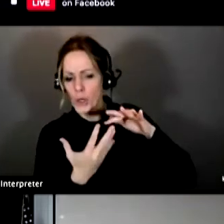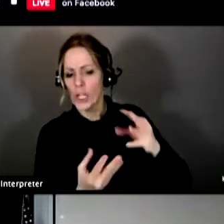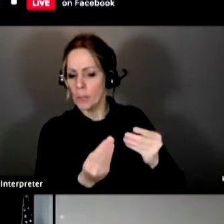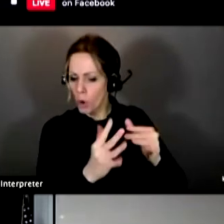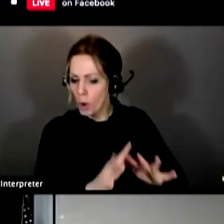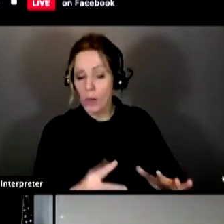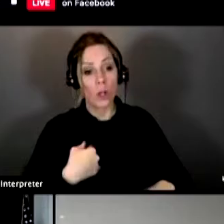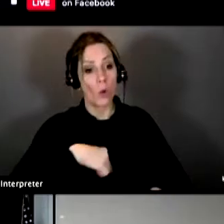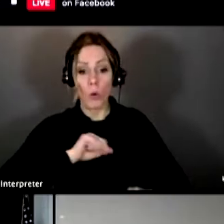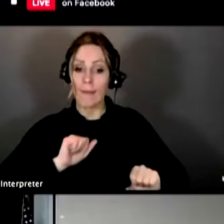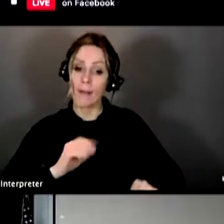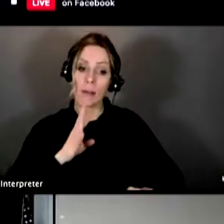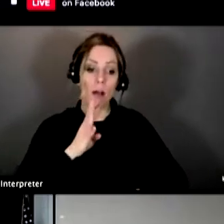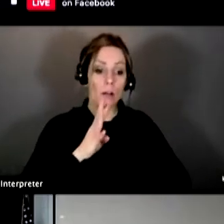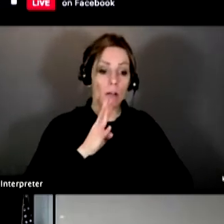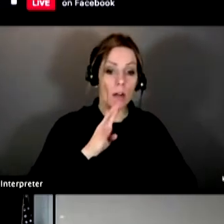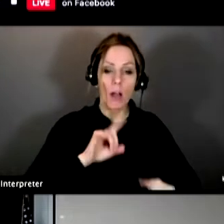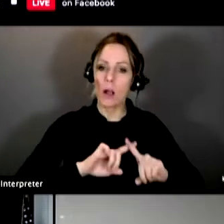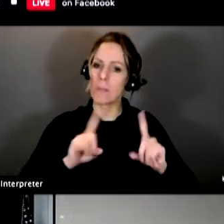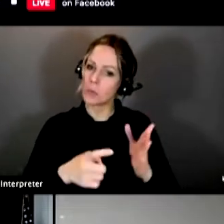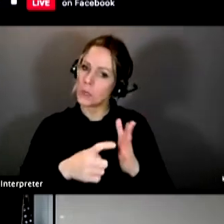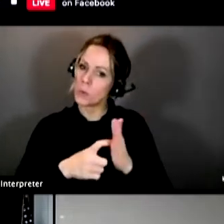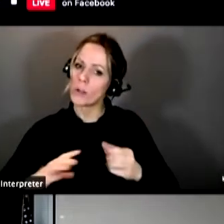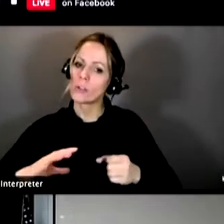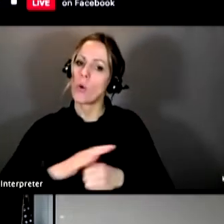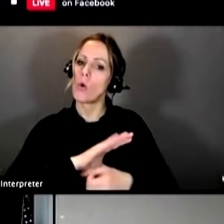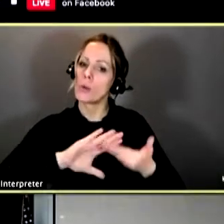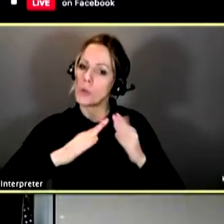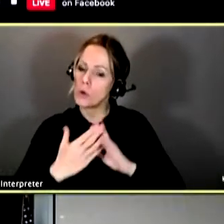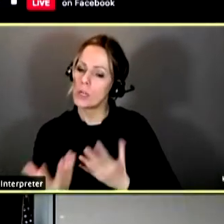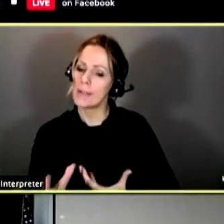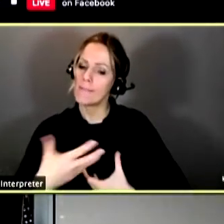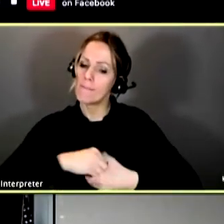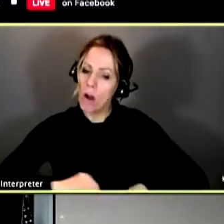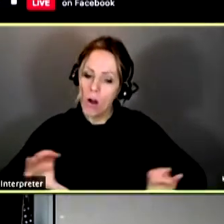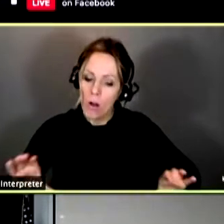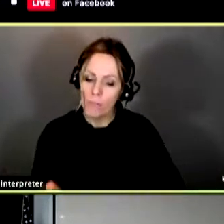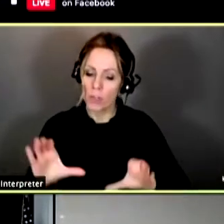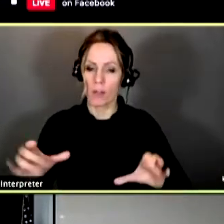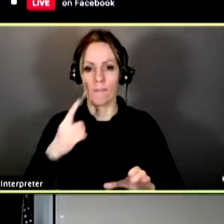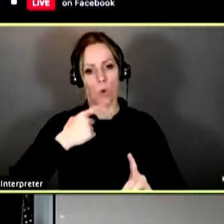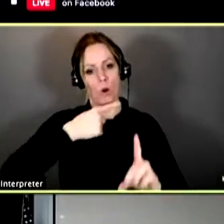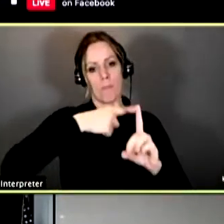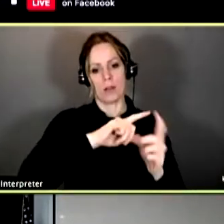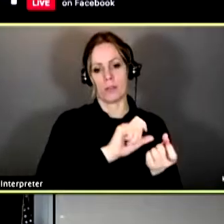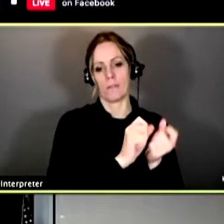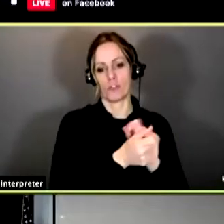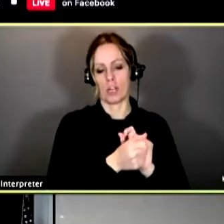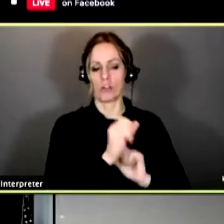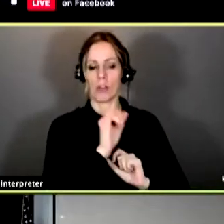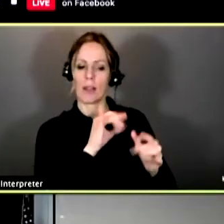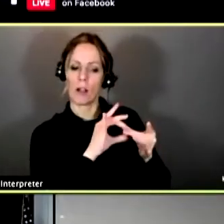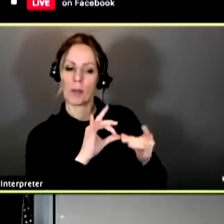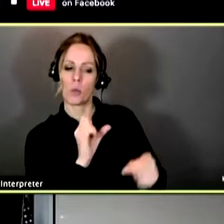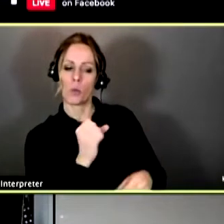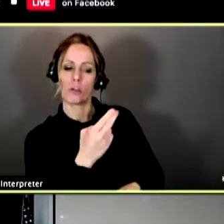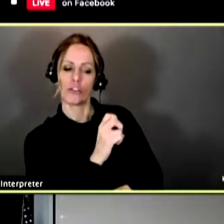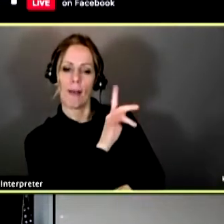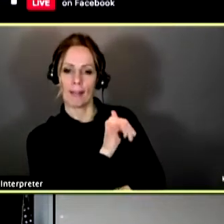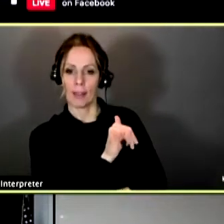active to make a positive change. Rebecca Jensen has been standing by. She's in East Central Salt Lake